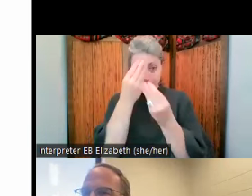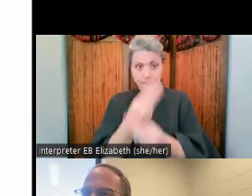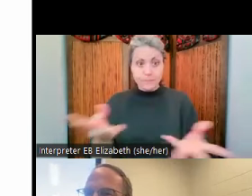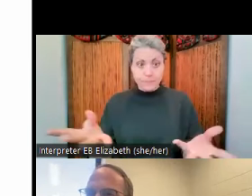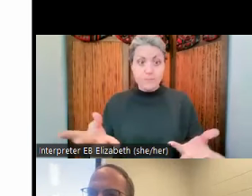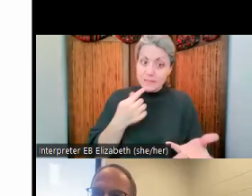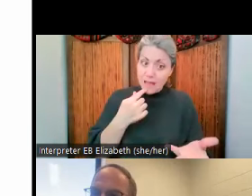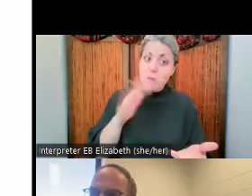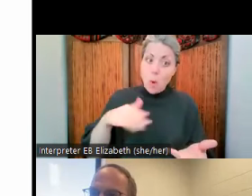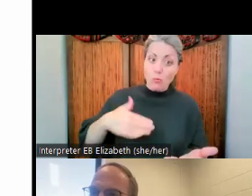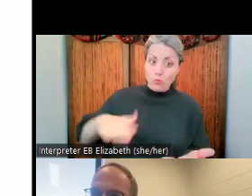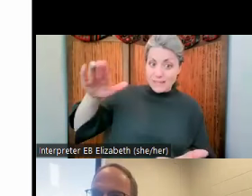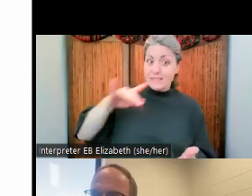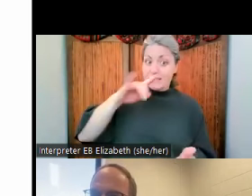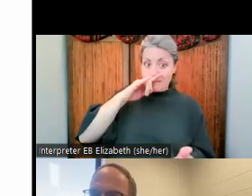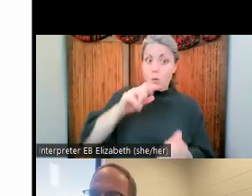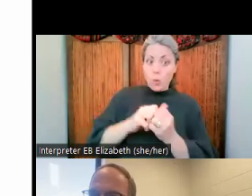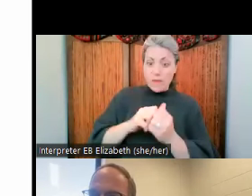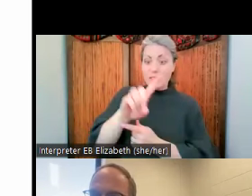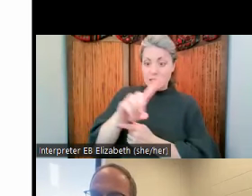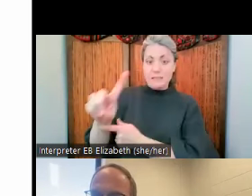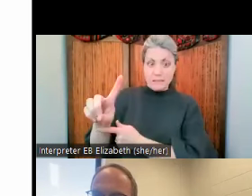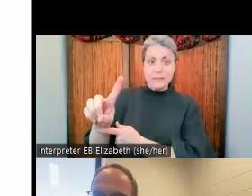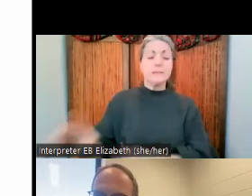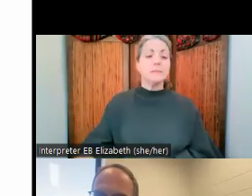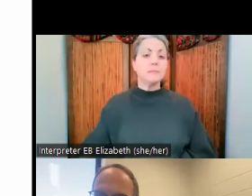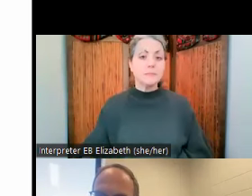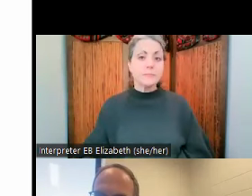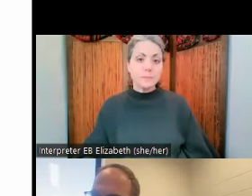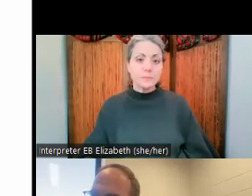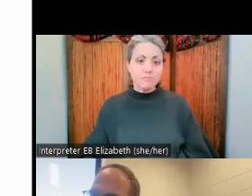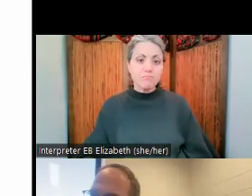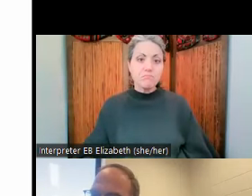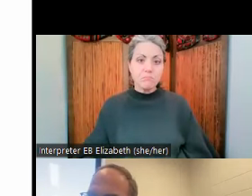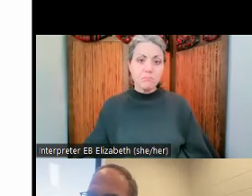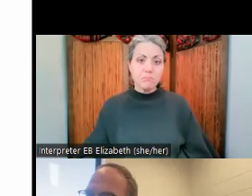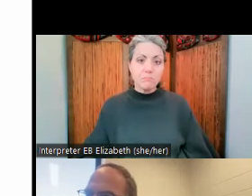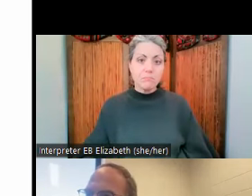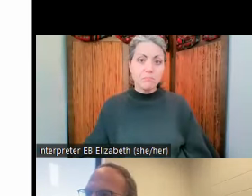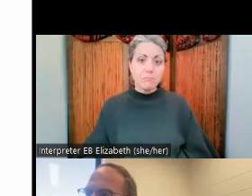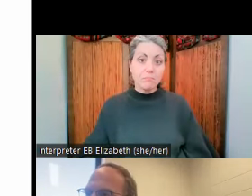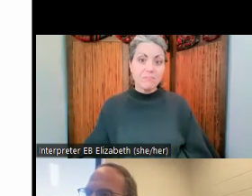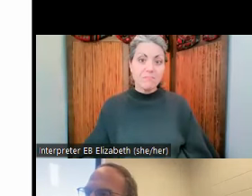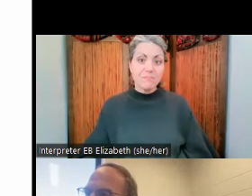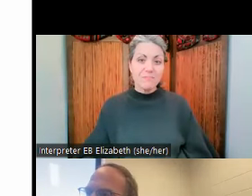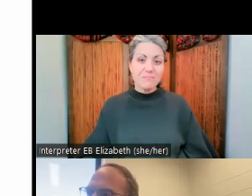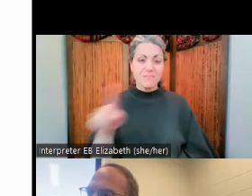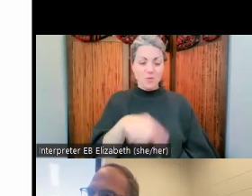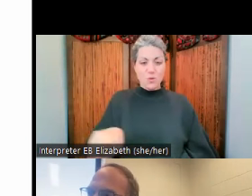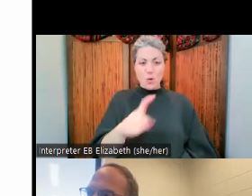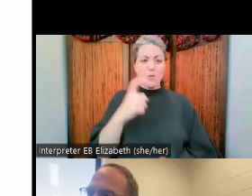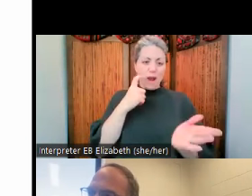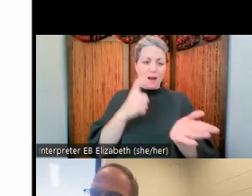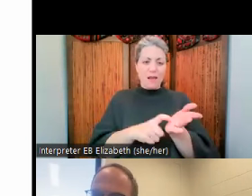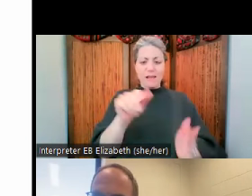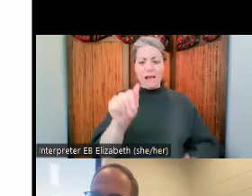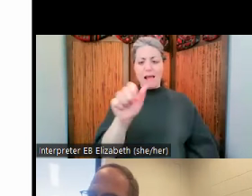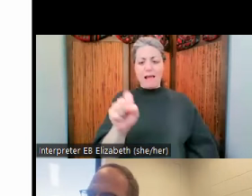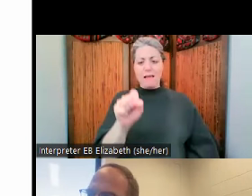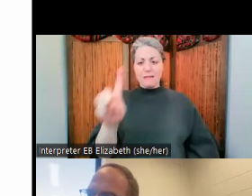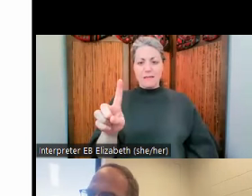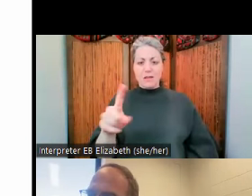disability. Among these diagnoses, we feature autism spectrum disorders, which has quite a